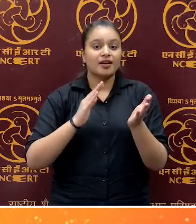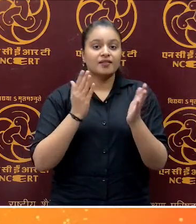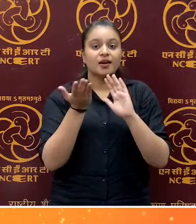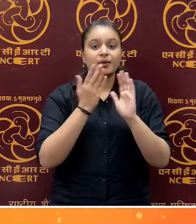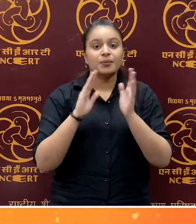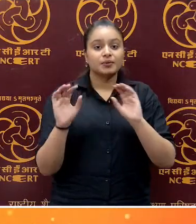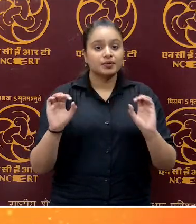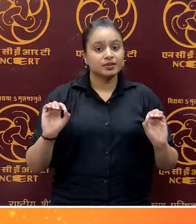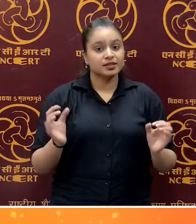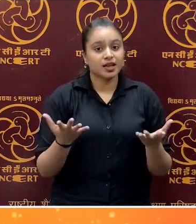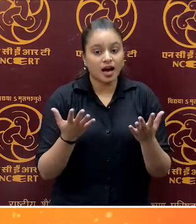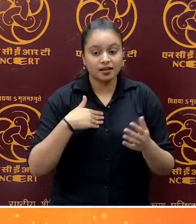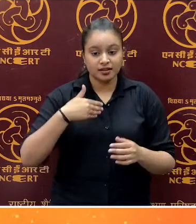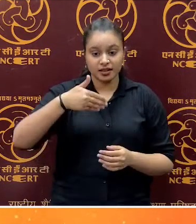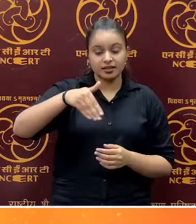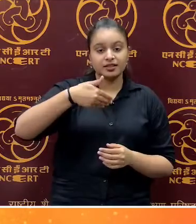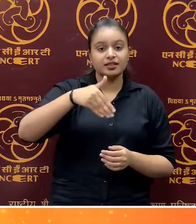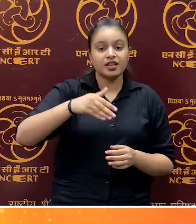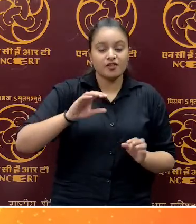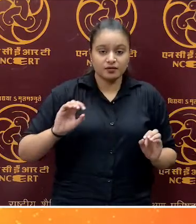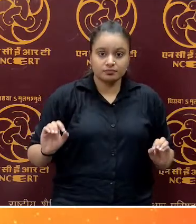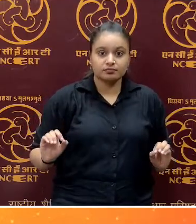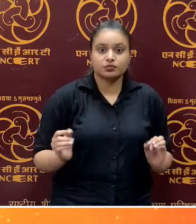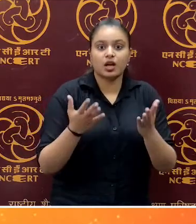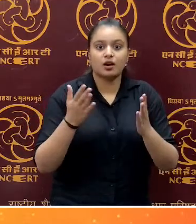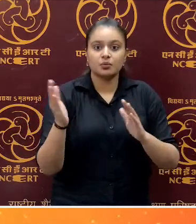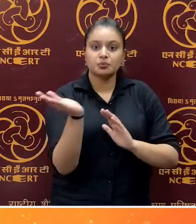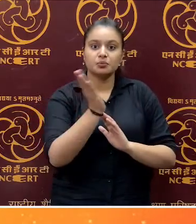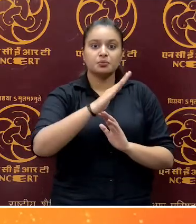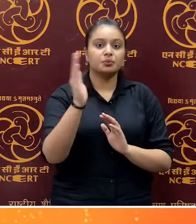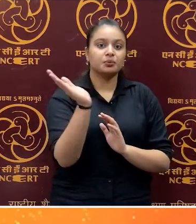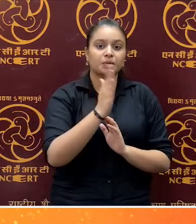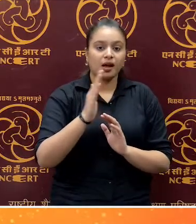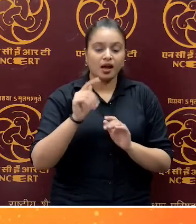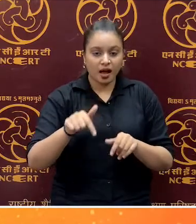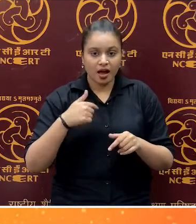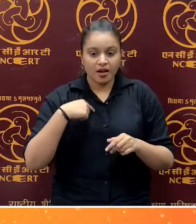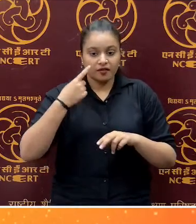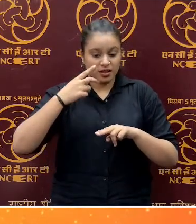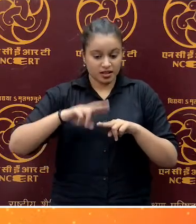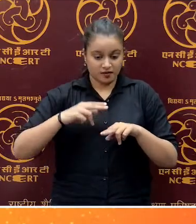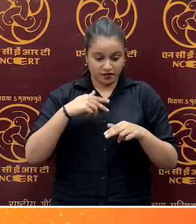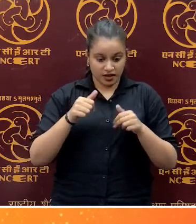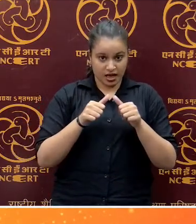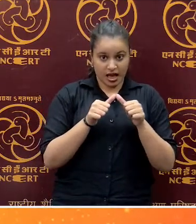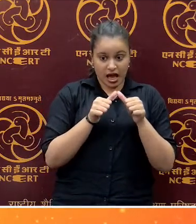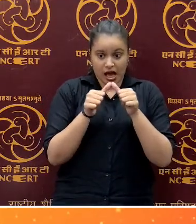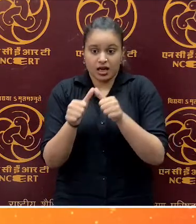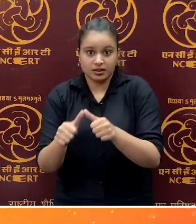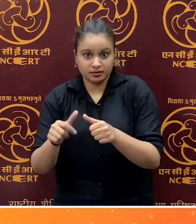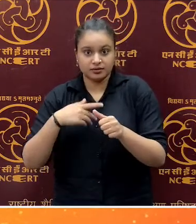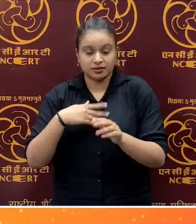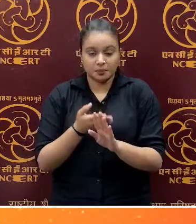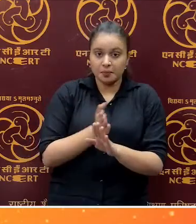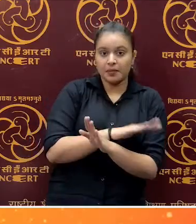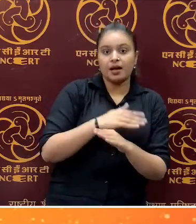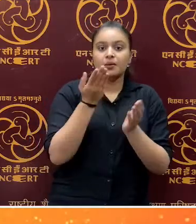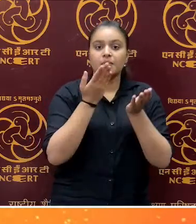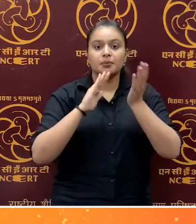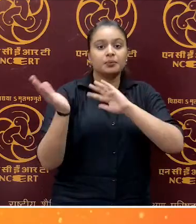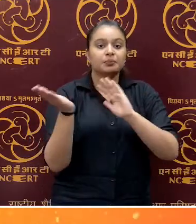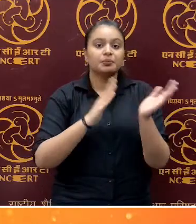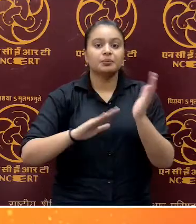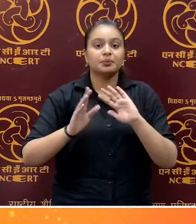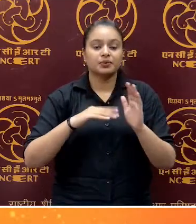Shh. And the leaf began to fly. Oh my God! Even before the leaf could tell the name, the wind blew